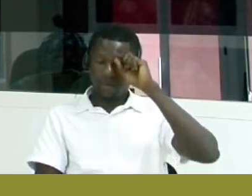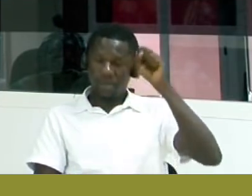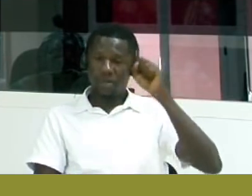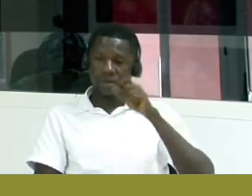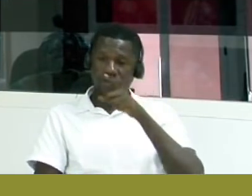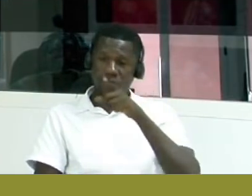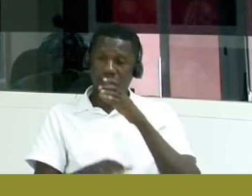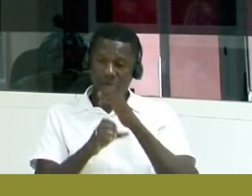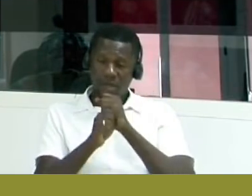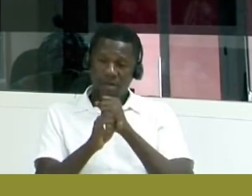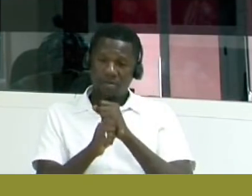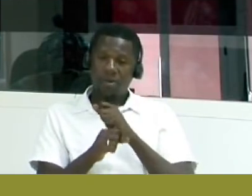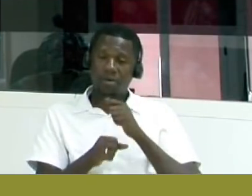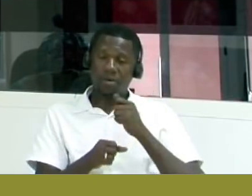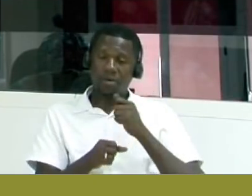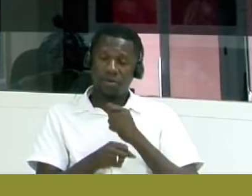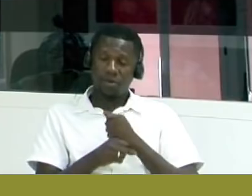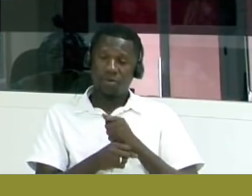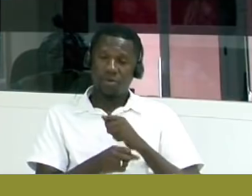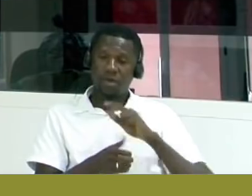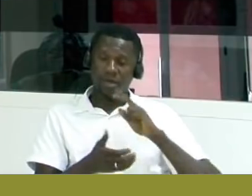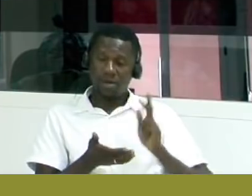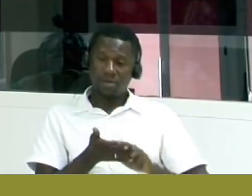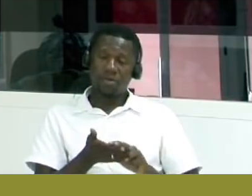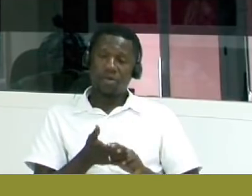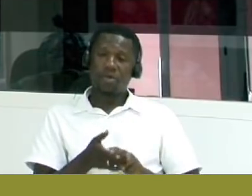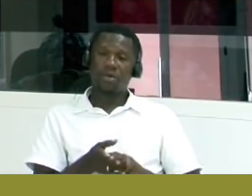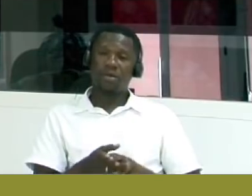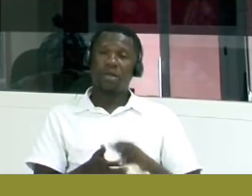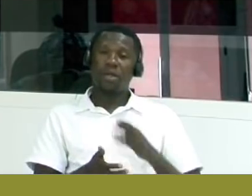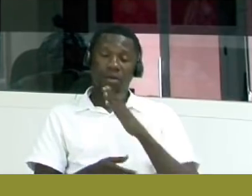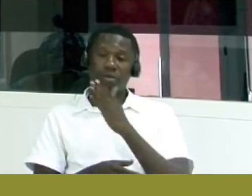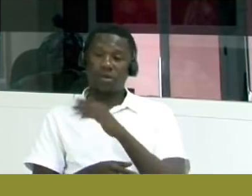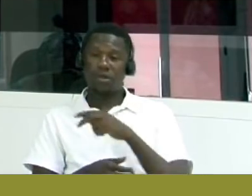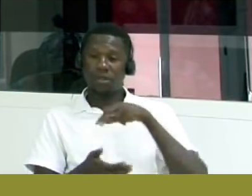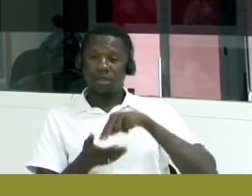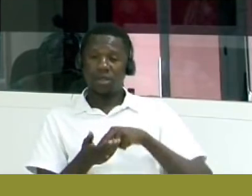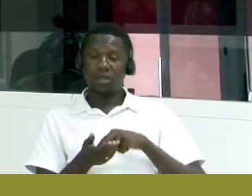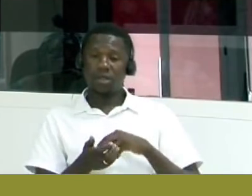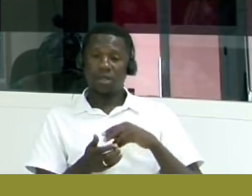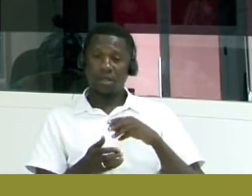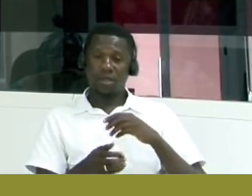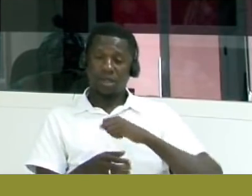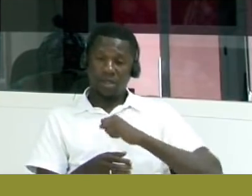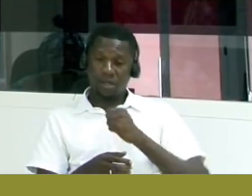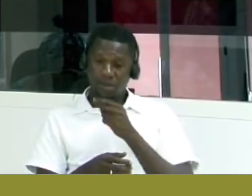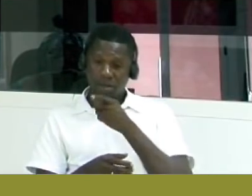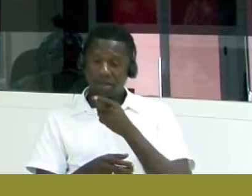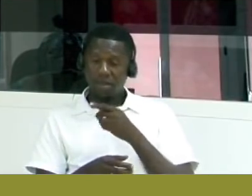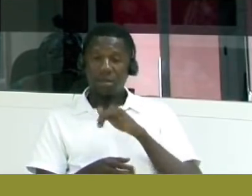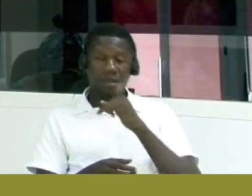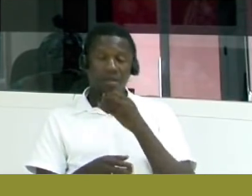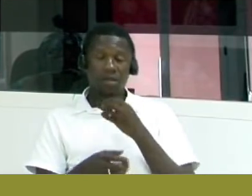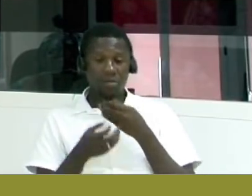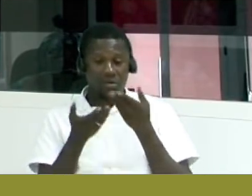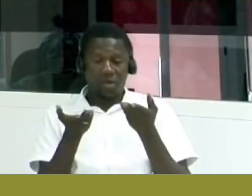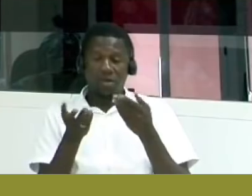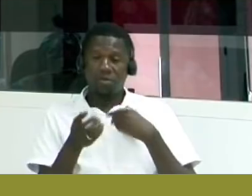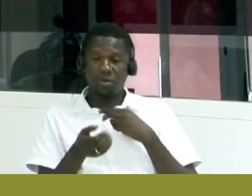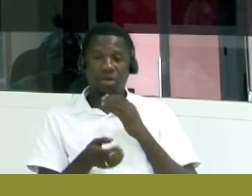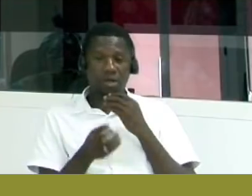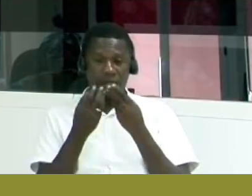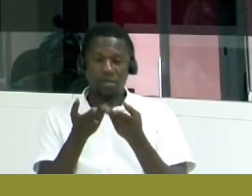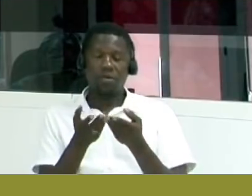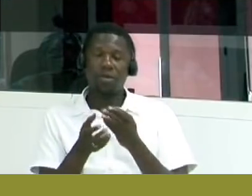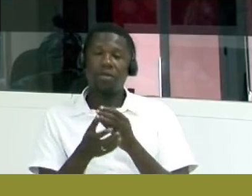ensure that? I said that. And so don't if anybody stands up to and deny that, yes, they may, but I said so. But you